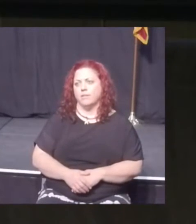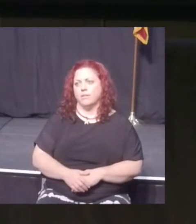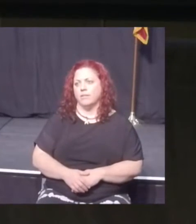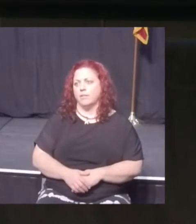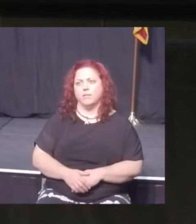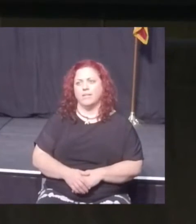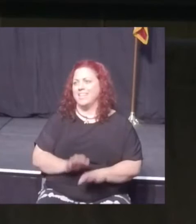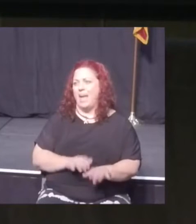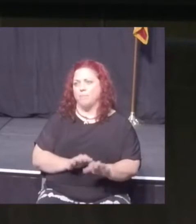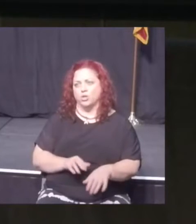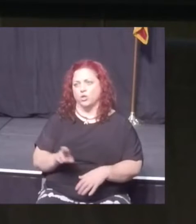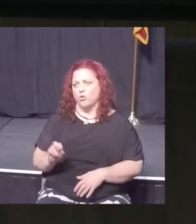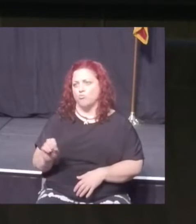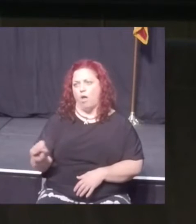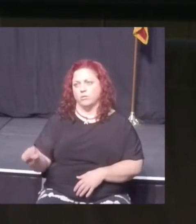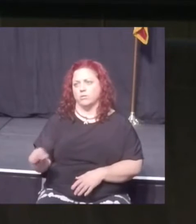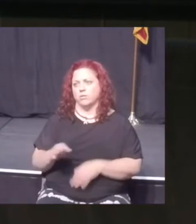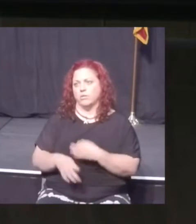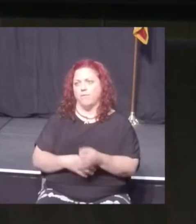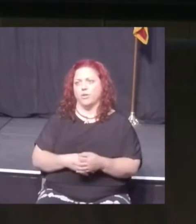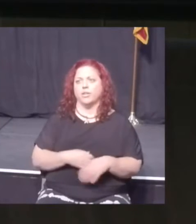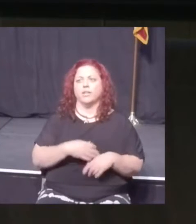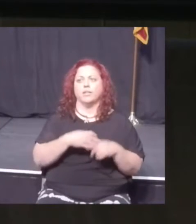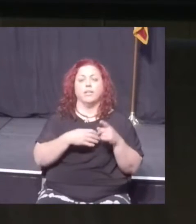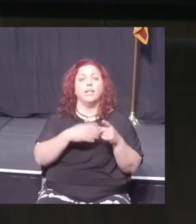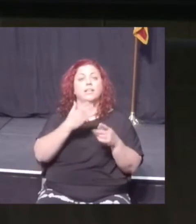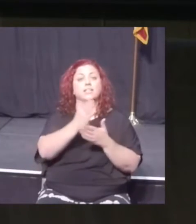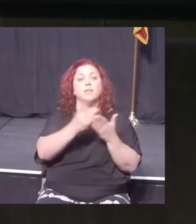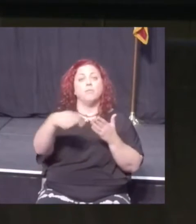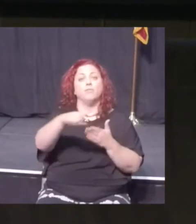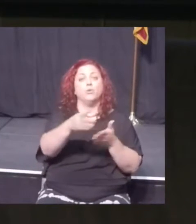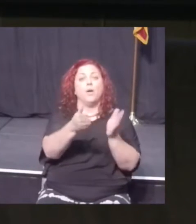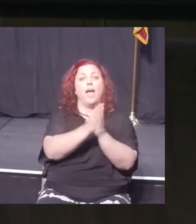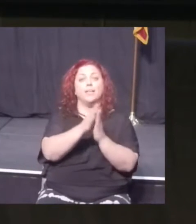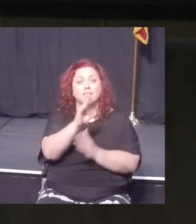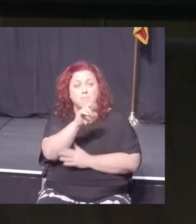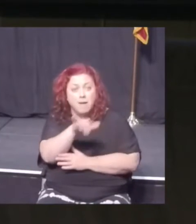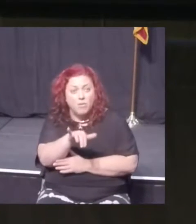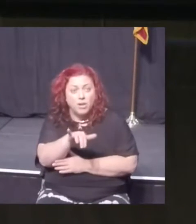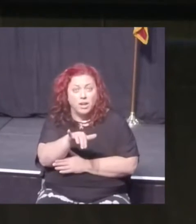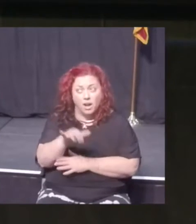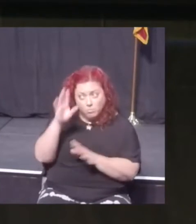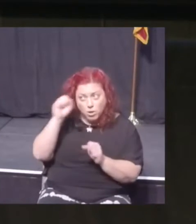Now, some of you have asked, Mary, are you staying?